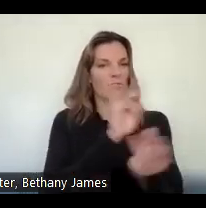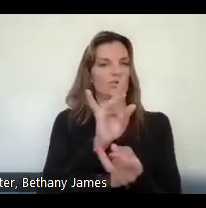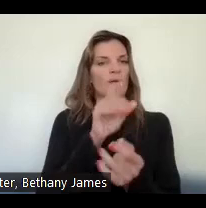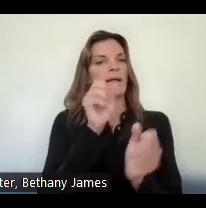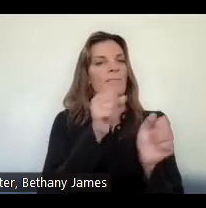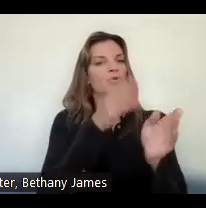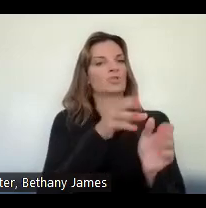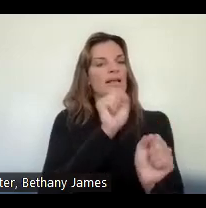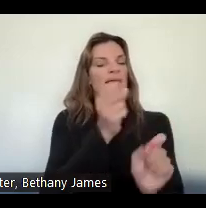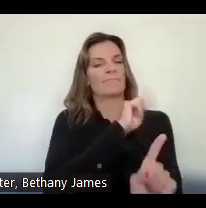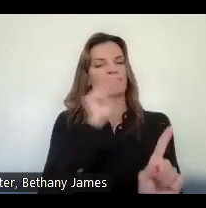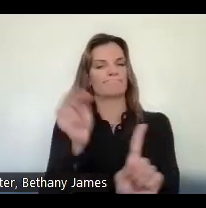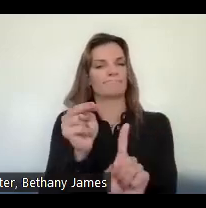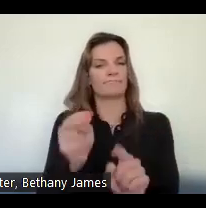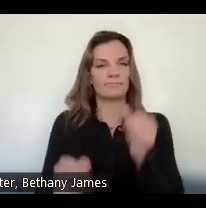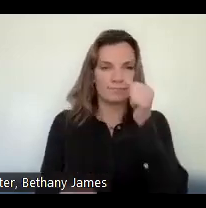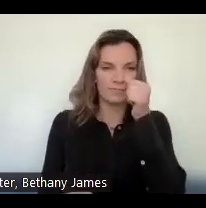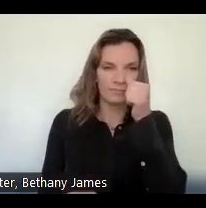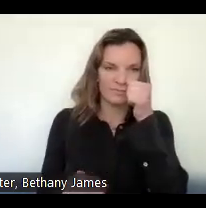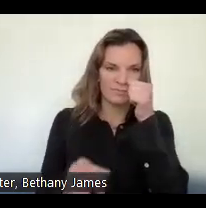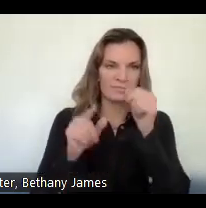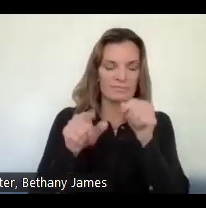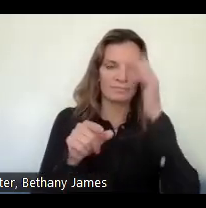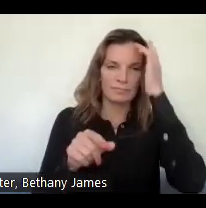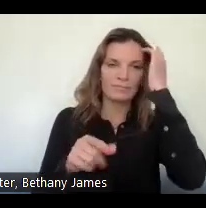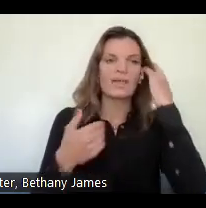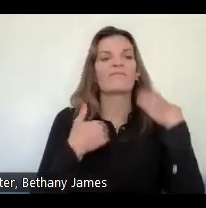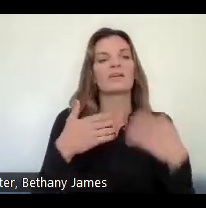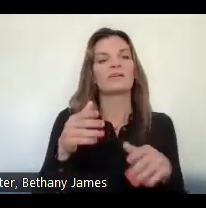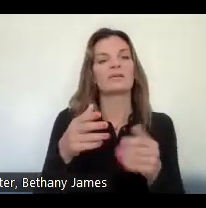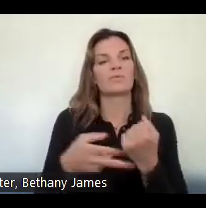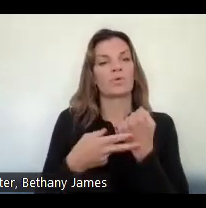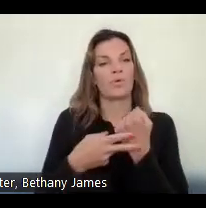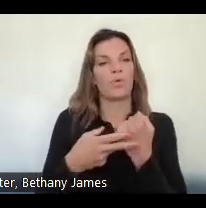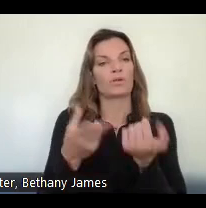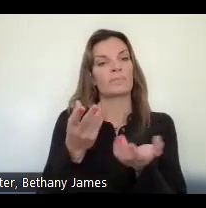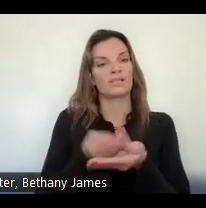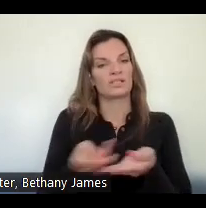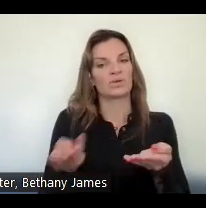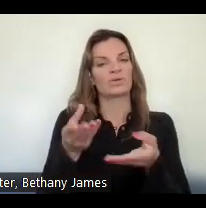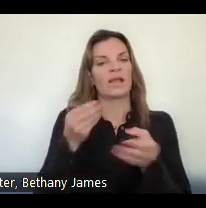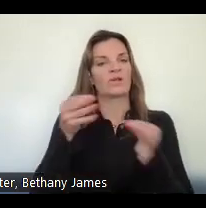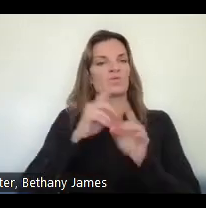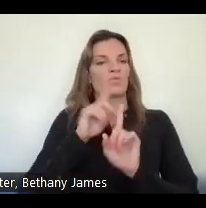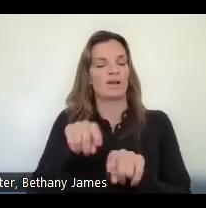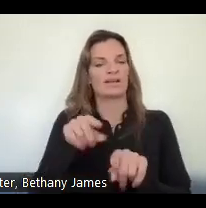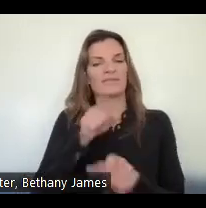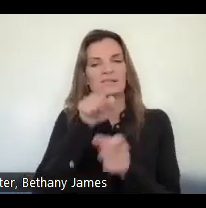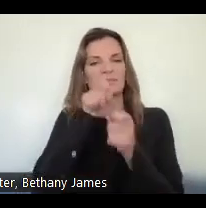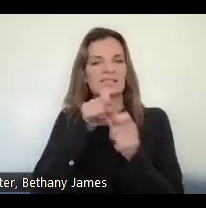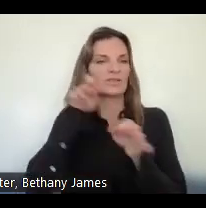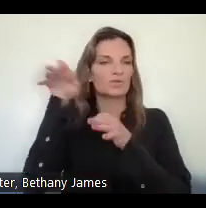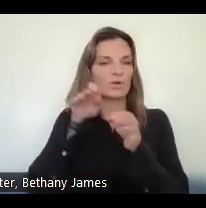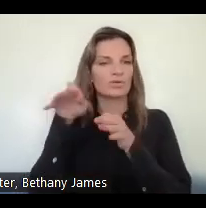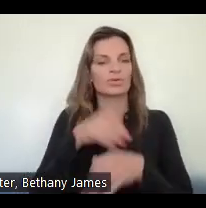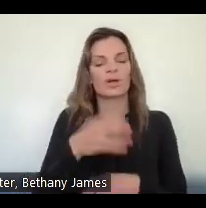reference. Having recorded materials and directives with those specific instructions. Again, color-coded